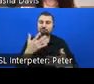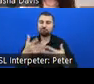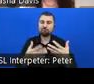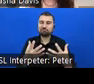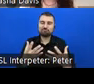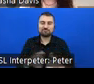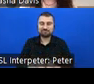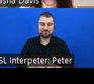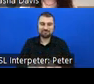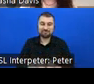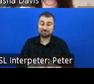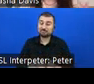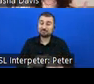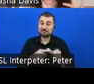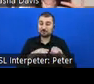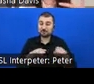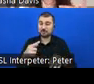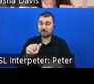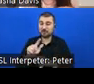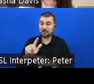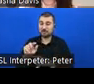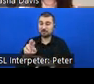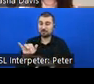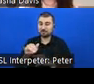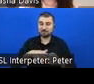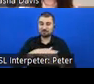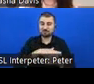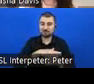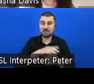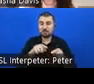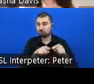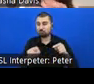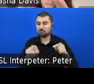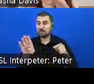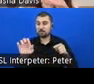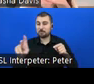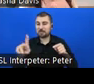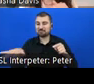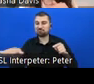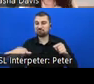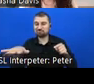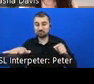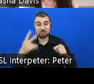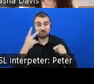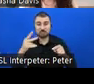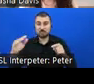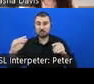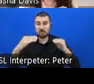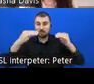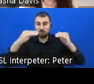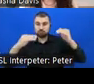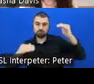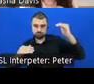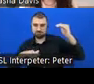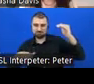So once in the first floor gallery space, you would go move towards the back part of the building and see that the floor has been dropped down into